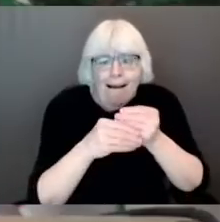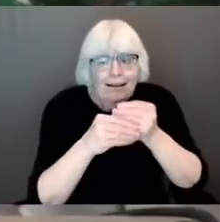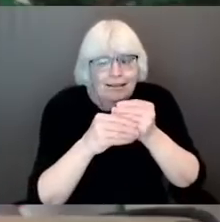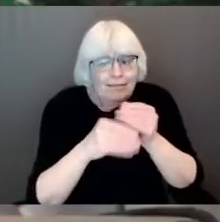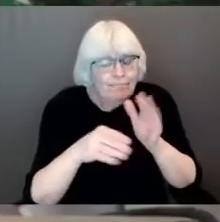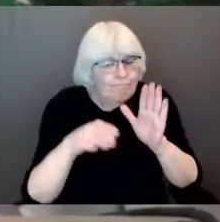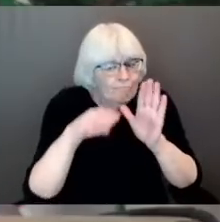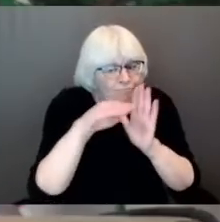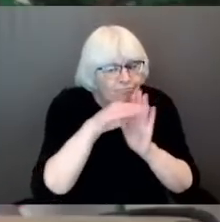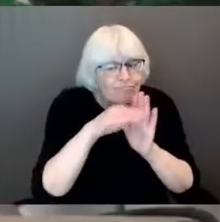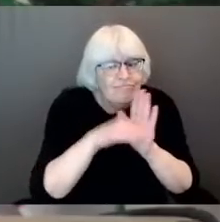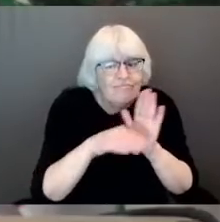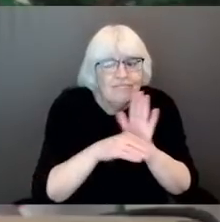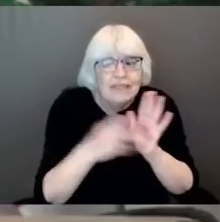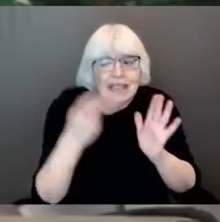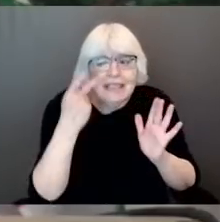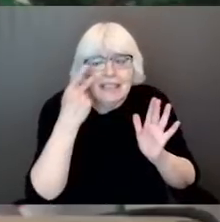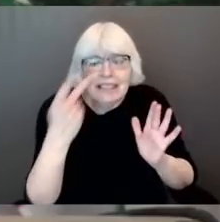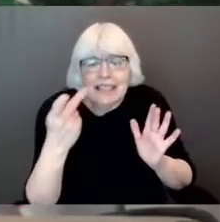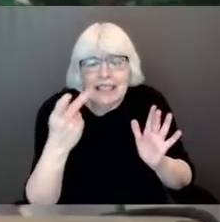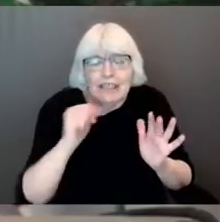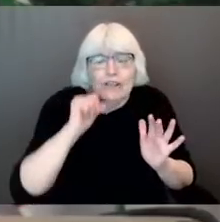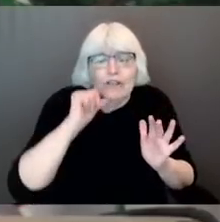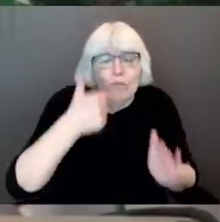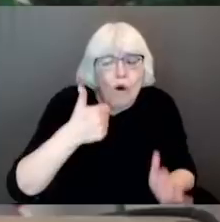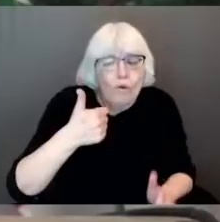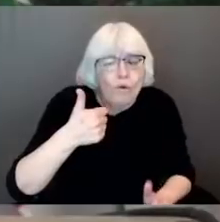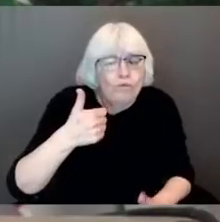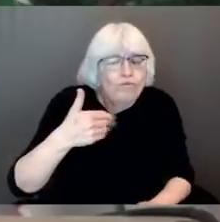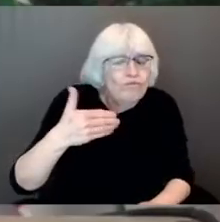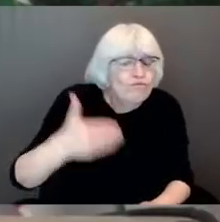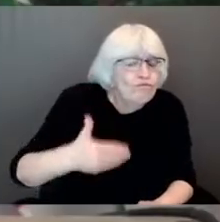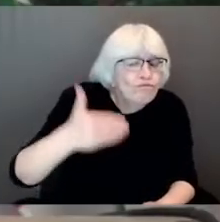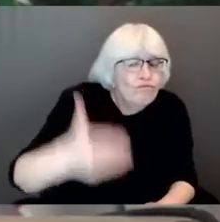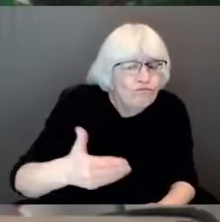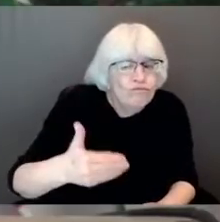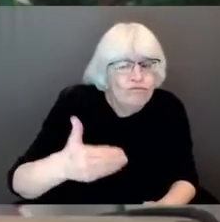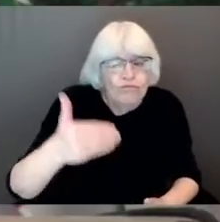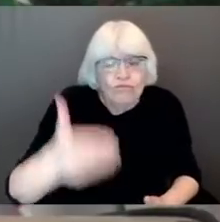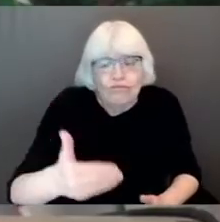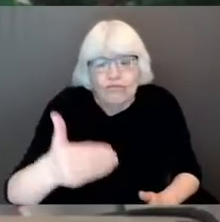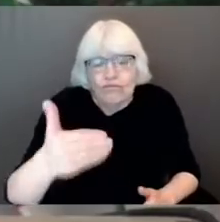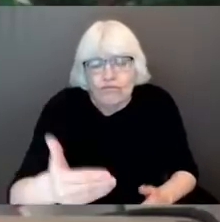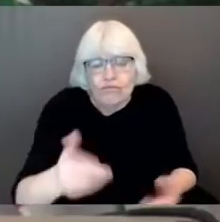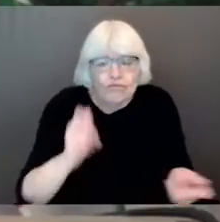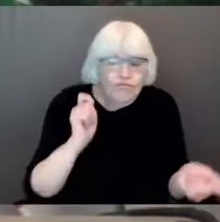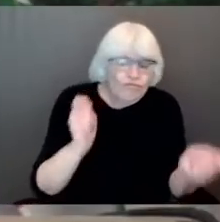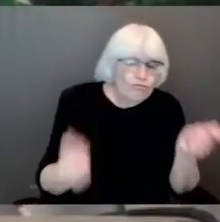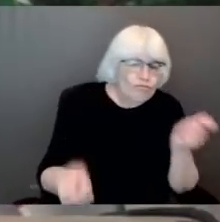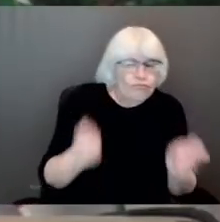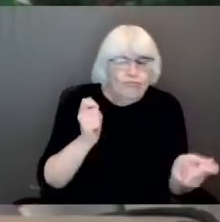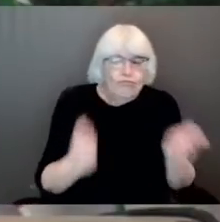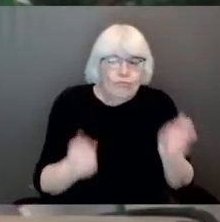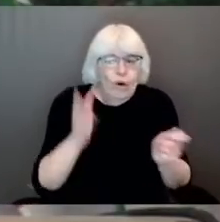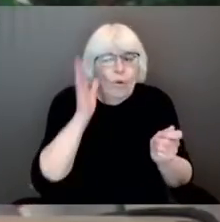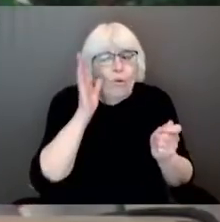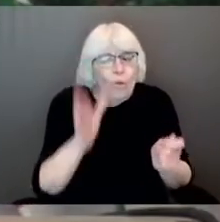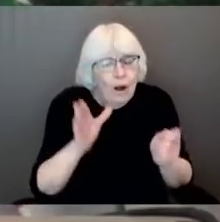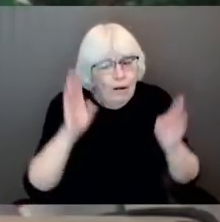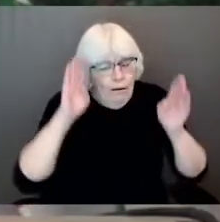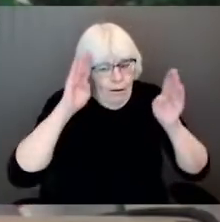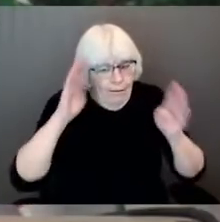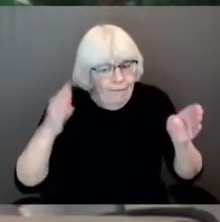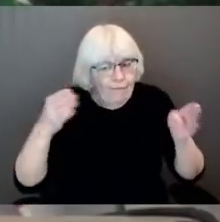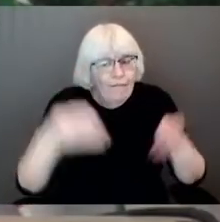will adjust as we need to, and we will focus on what is most important, and that is keeping as many islanders as safe and healthy as